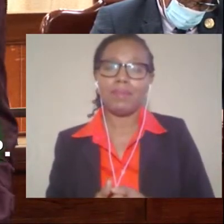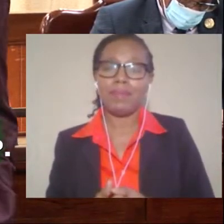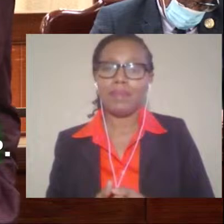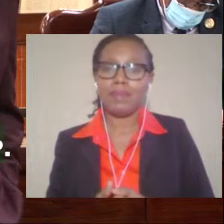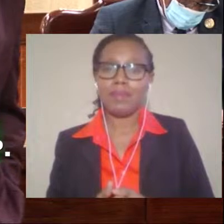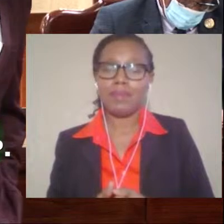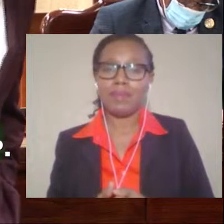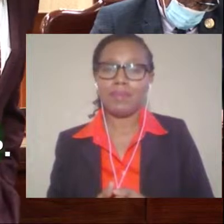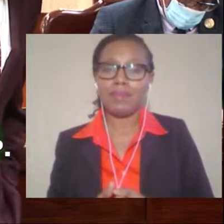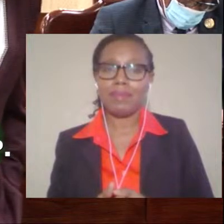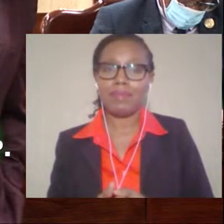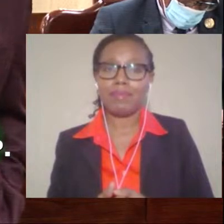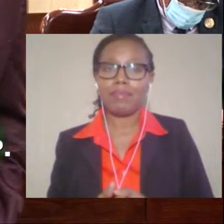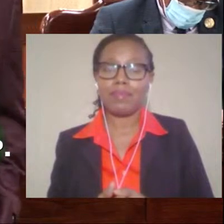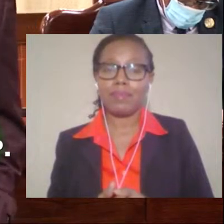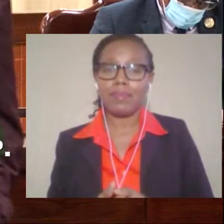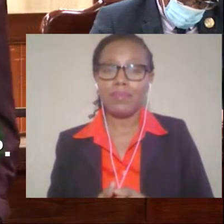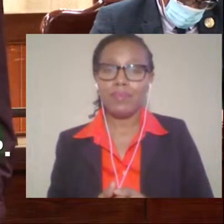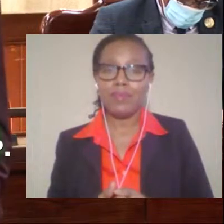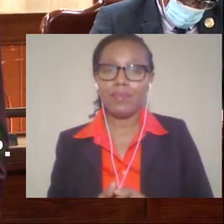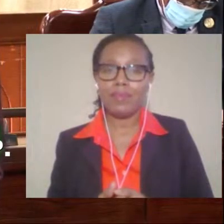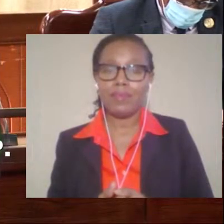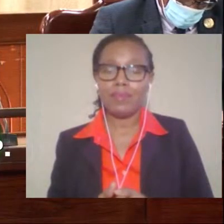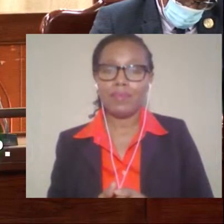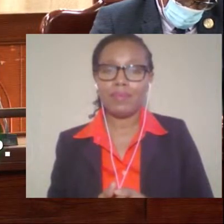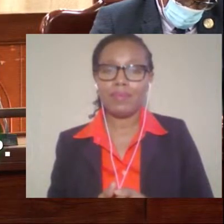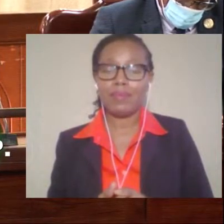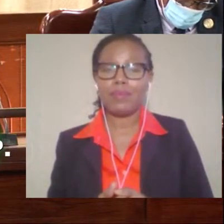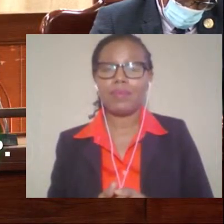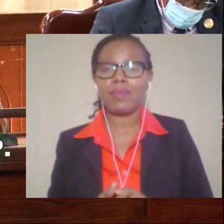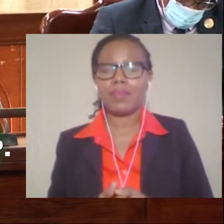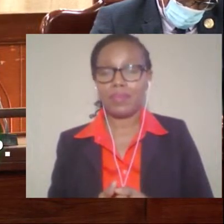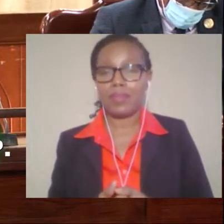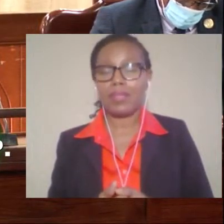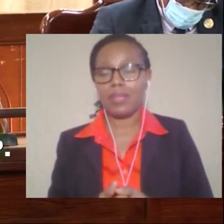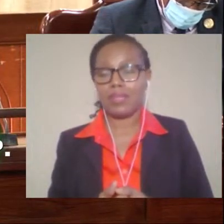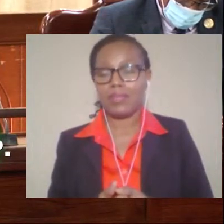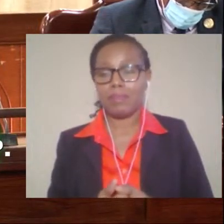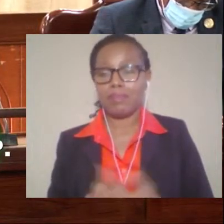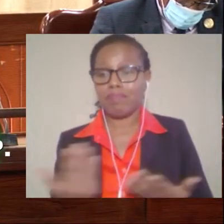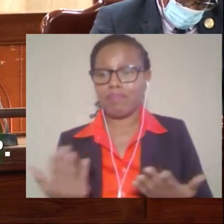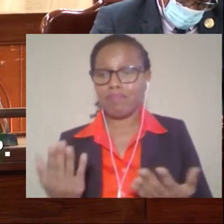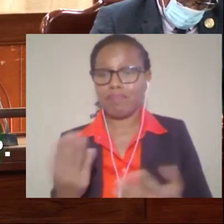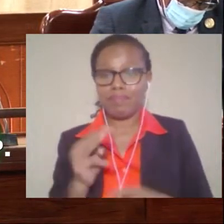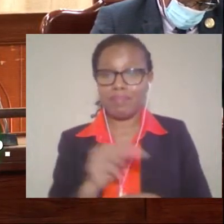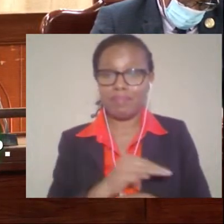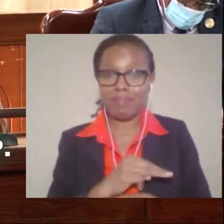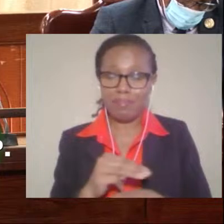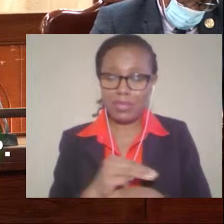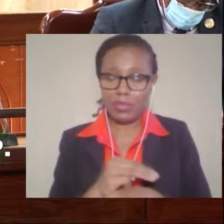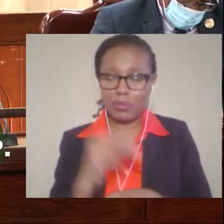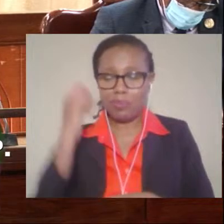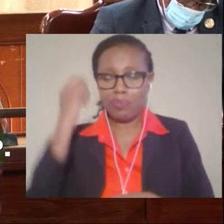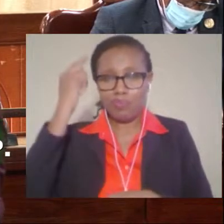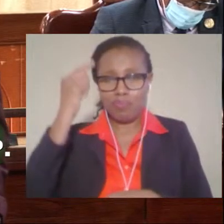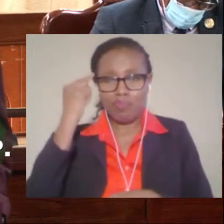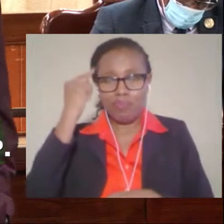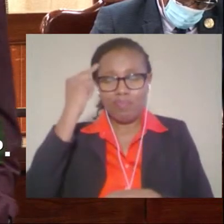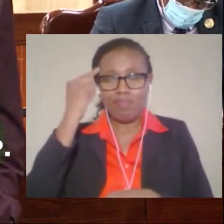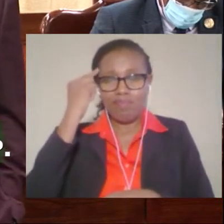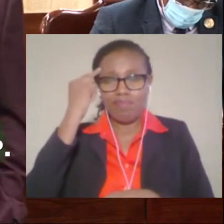Part of the philosophical platform upon which this ministry is premised, according to its documents, is to